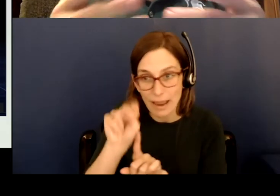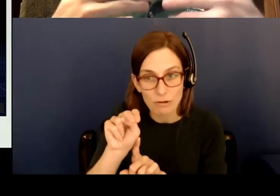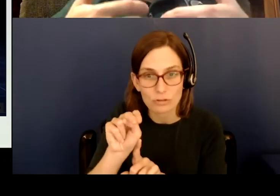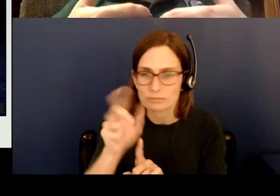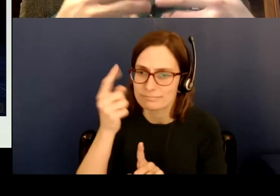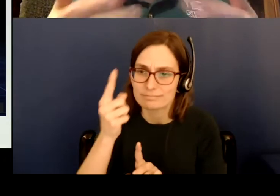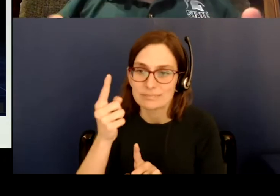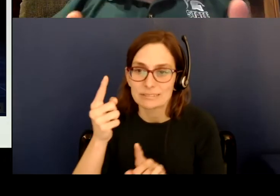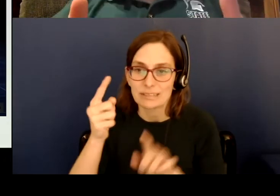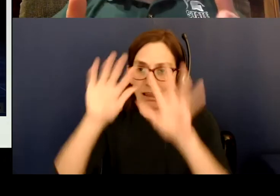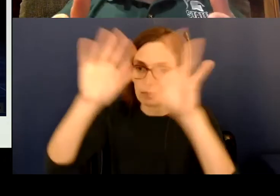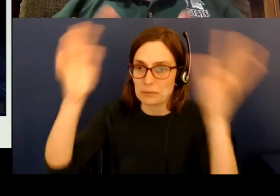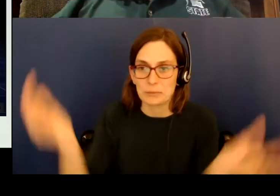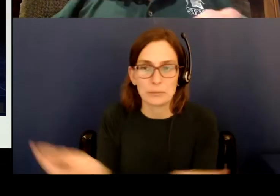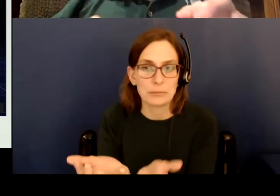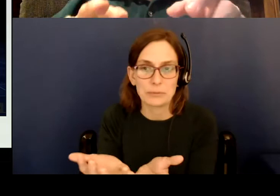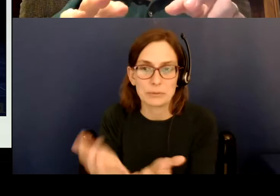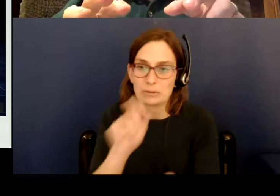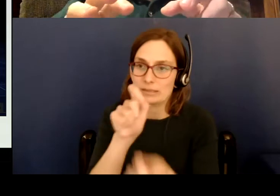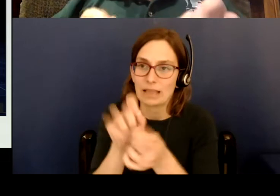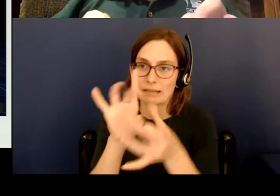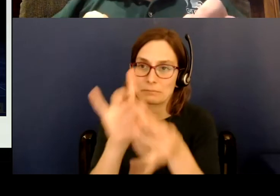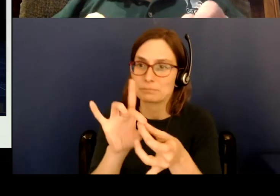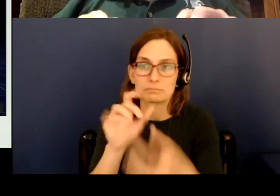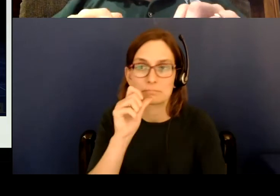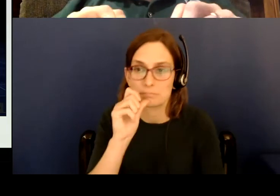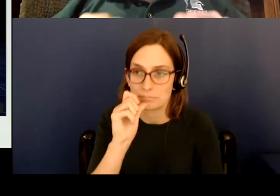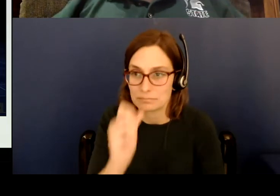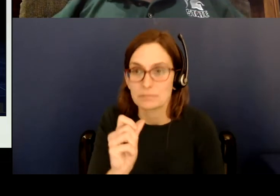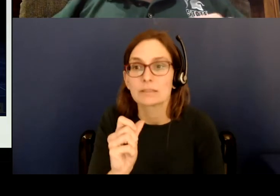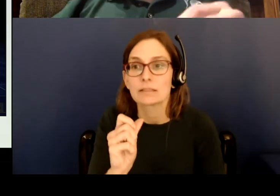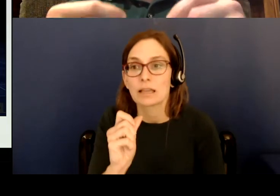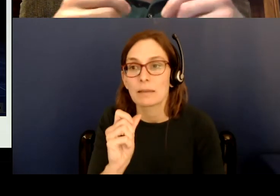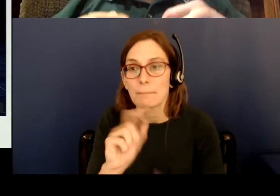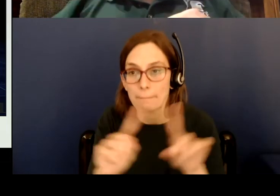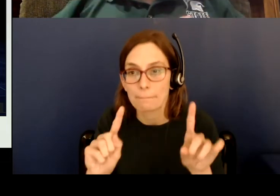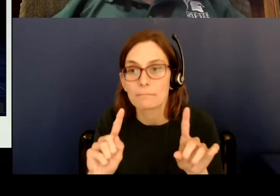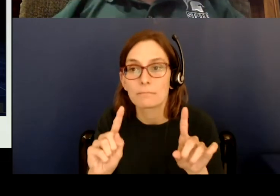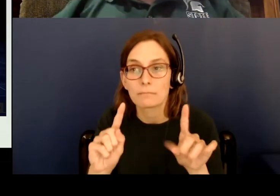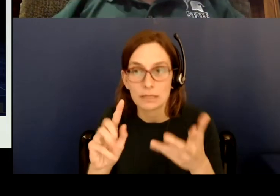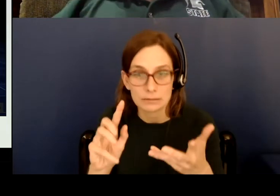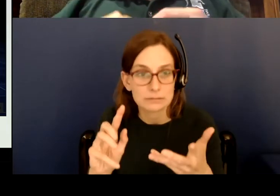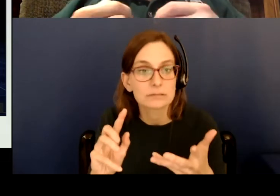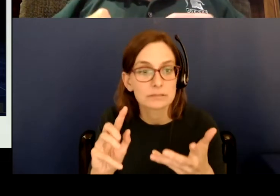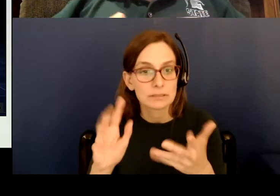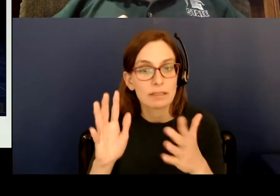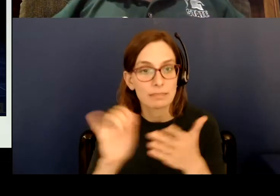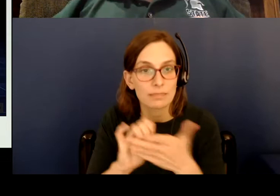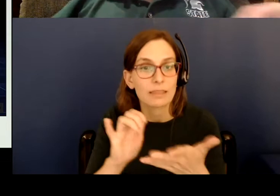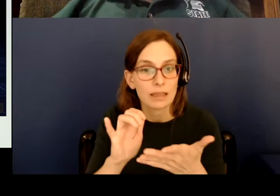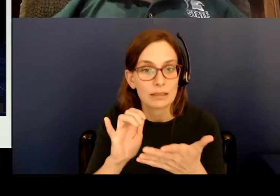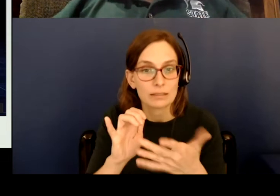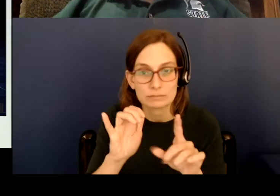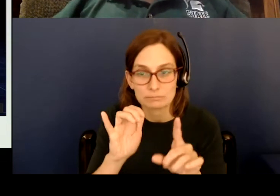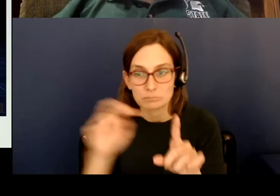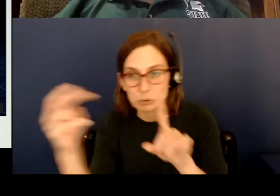Some stars are close, some stars are far. They simply are in that pattern by chance based on our perspective. And how can I show you